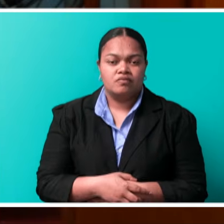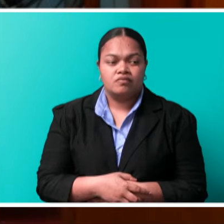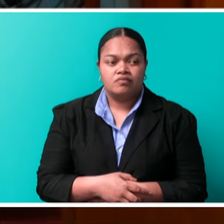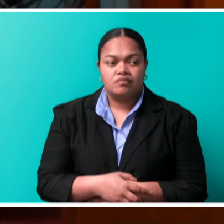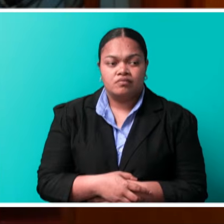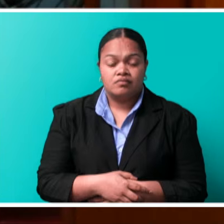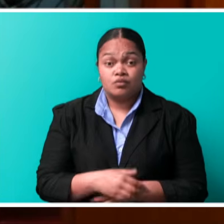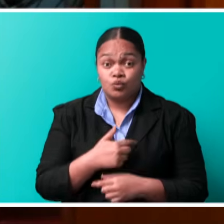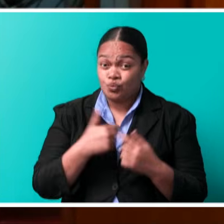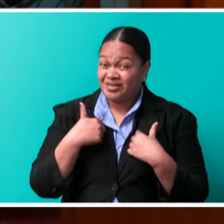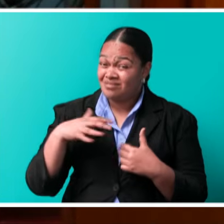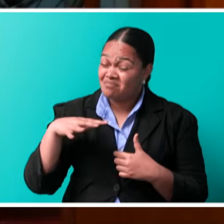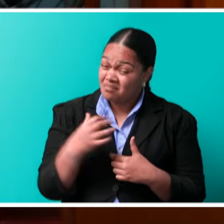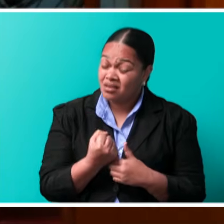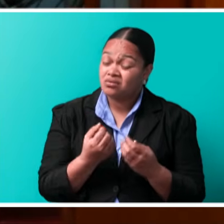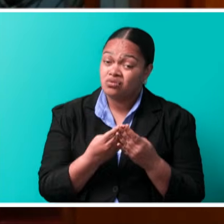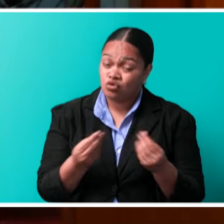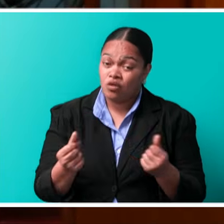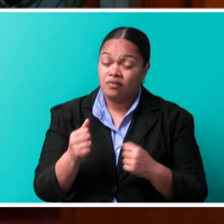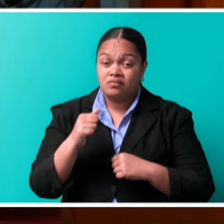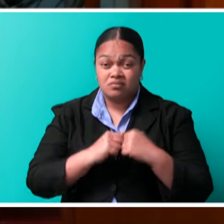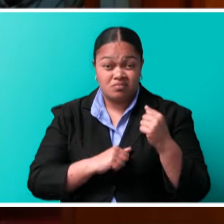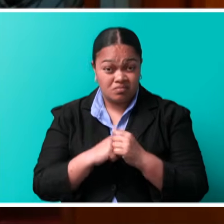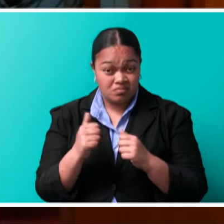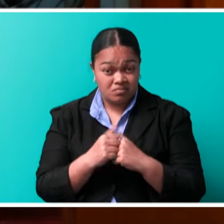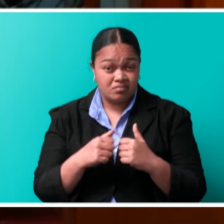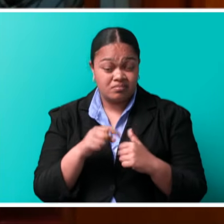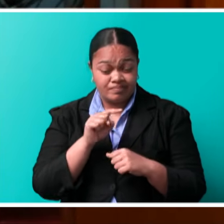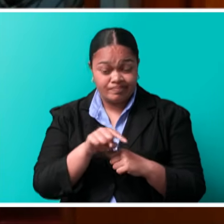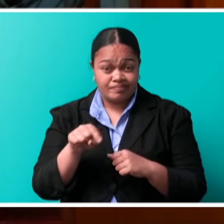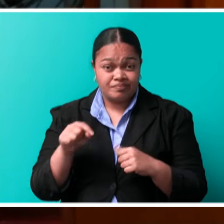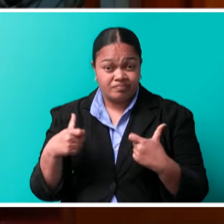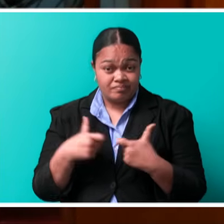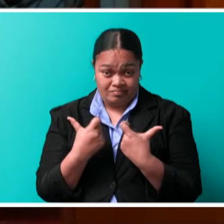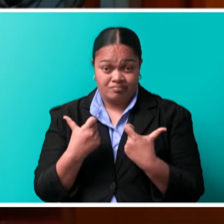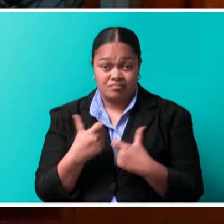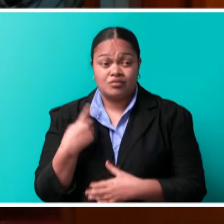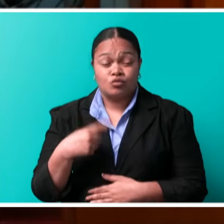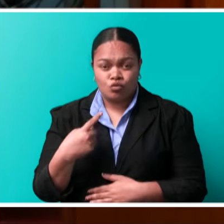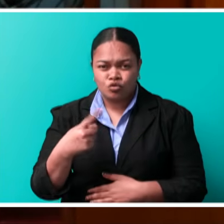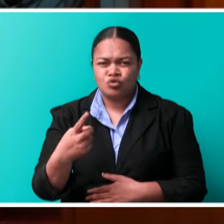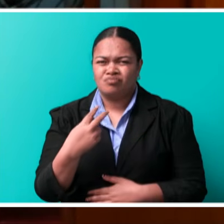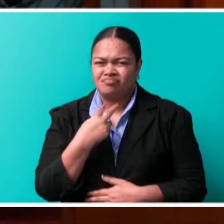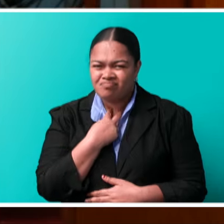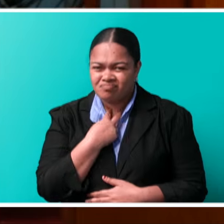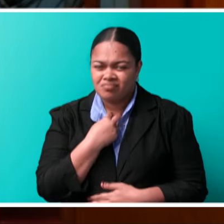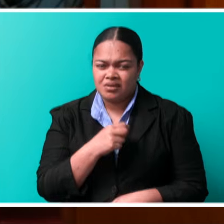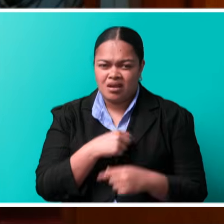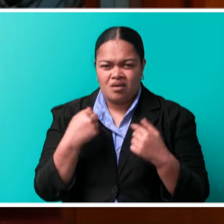We must address structural challenges that continue to constrain our